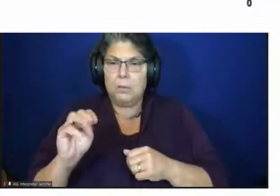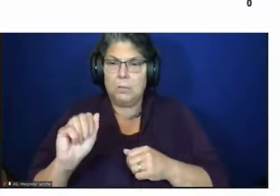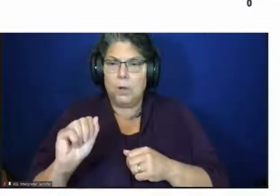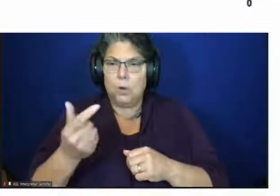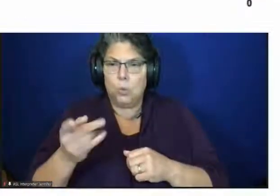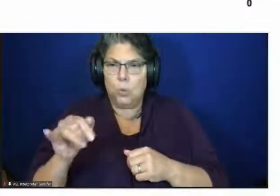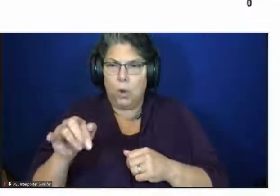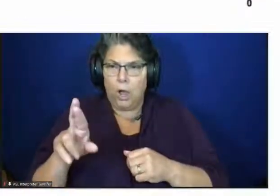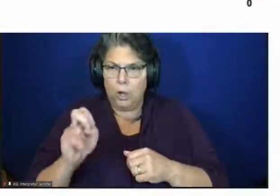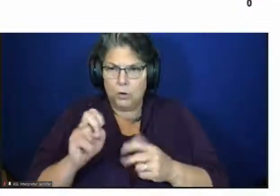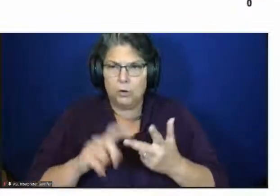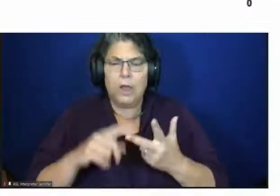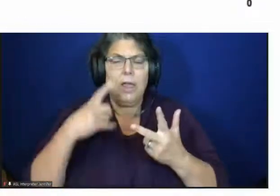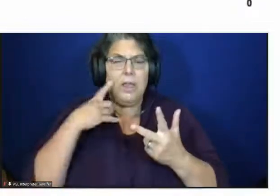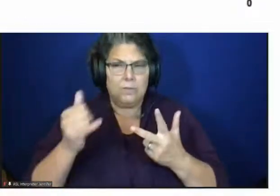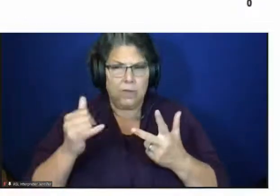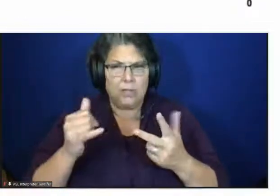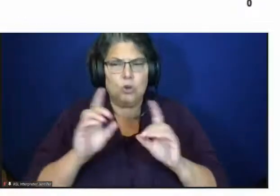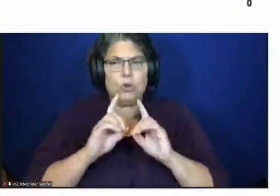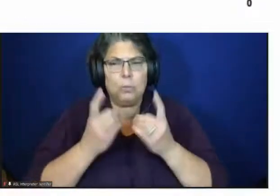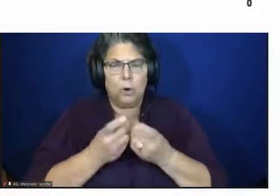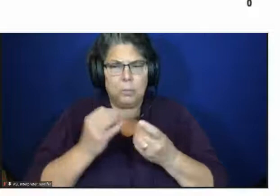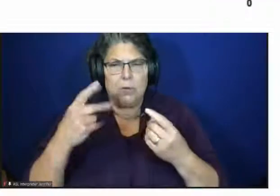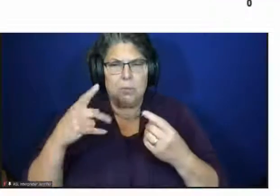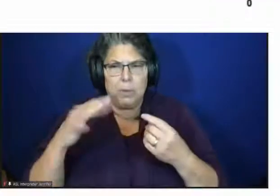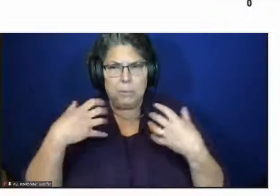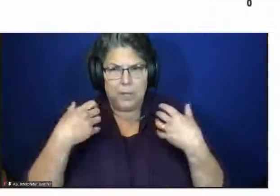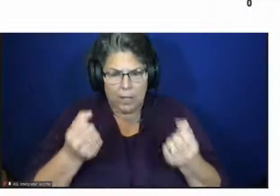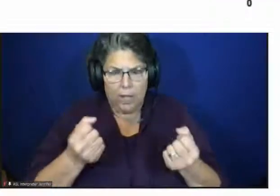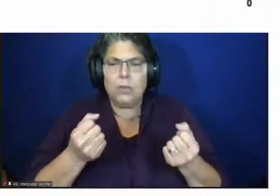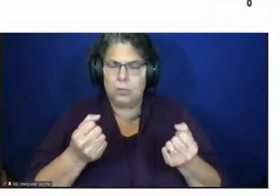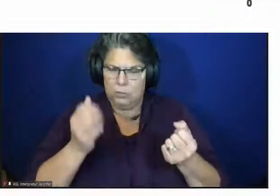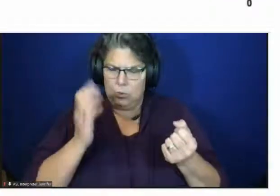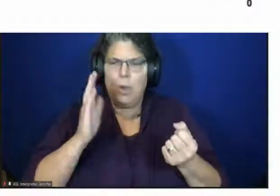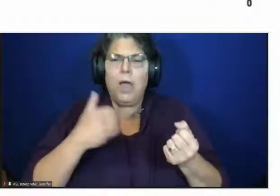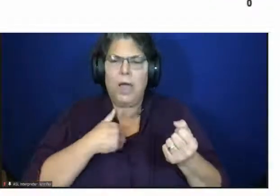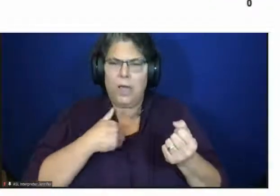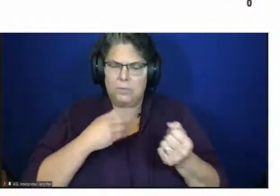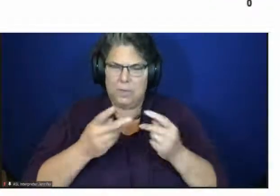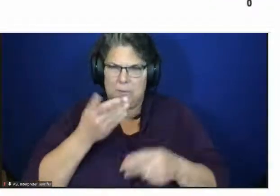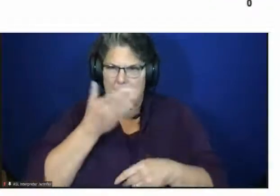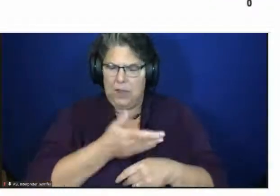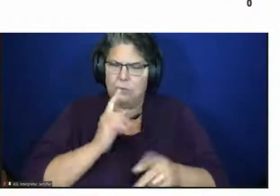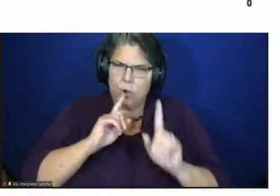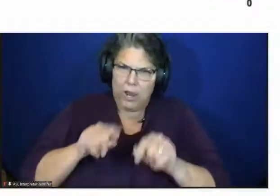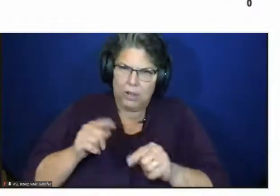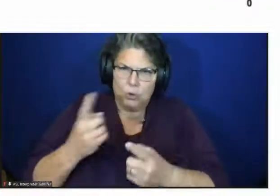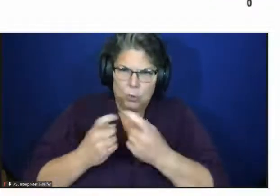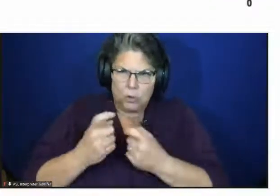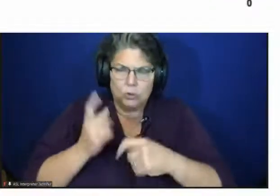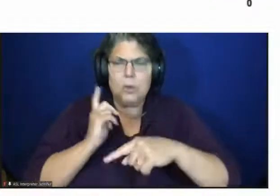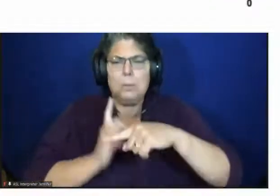California Department of Public Health to answer questions, and we will have some local physicians as well.